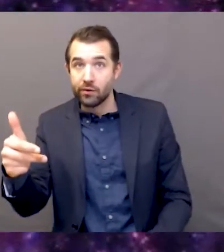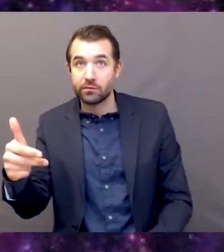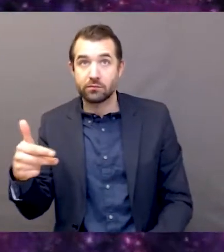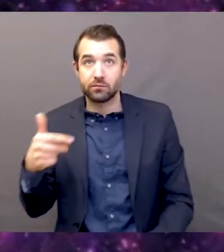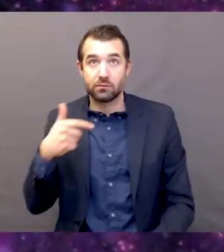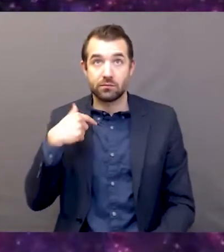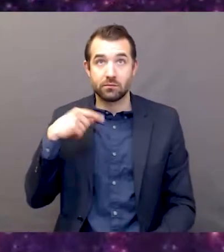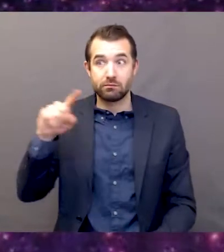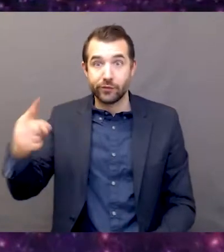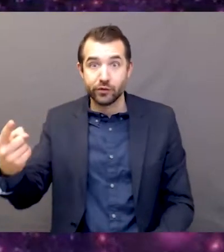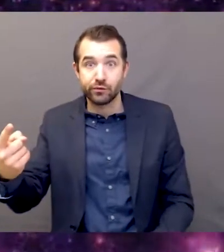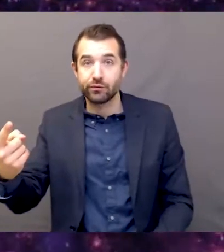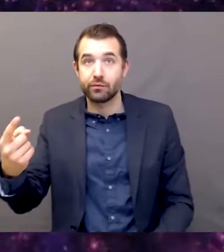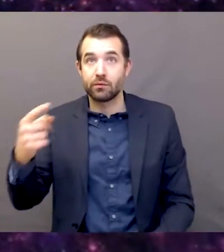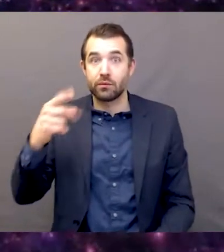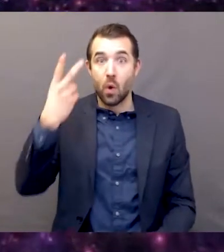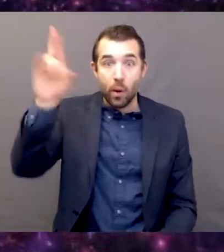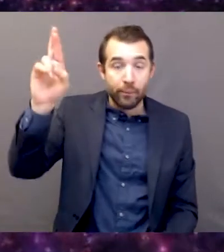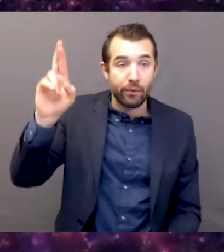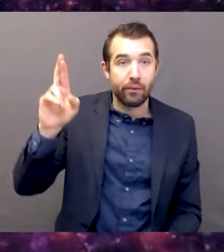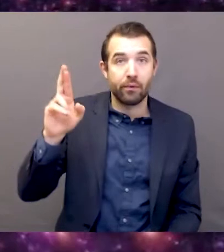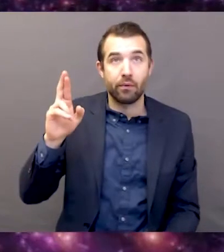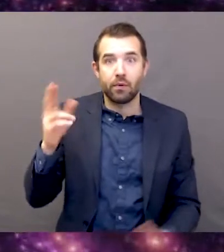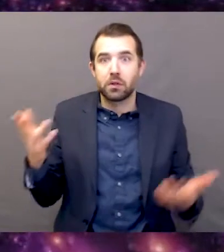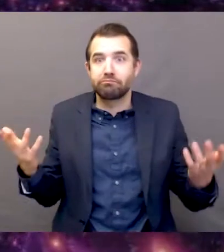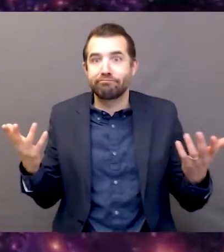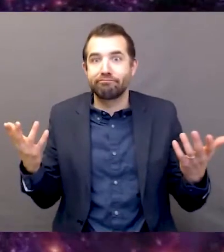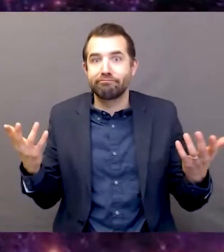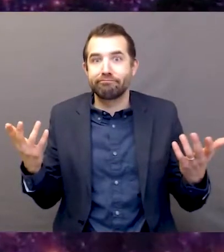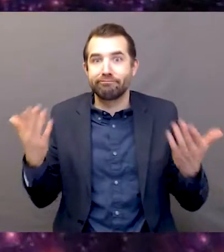runs. The pitcher provides the ball, the fuel, the